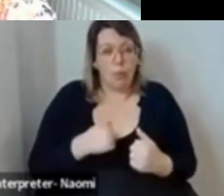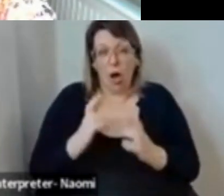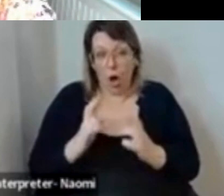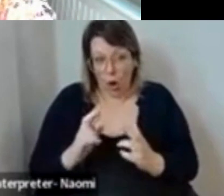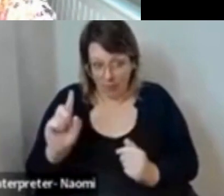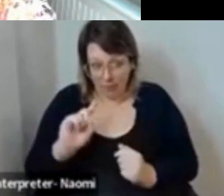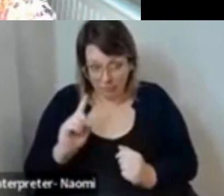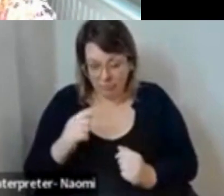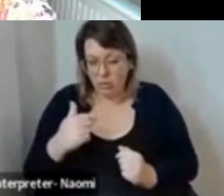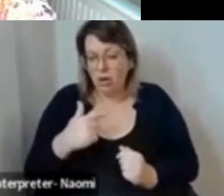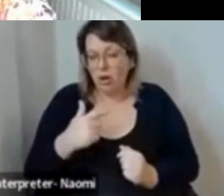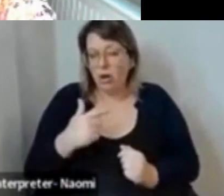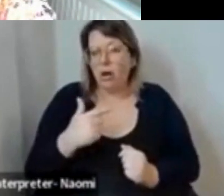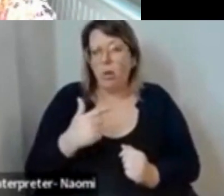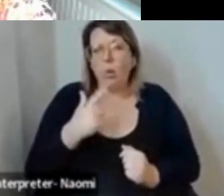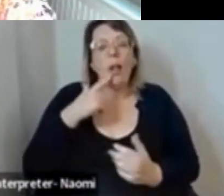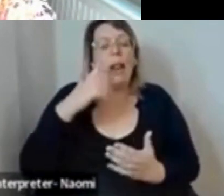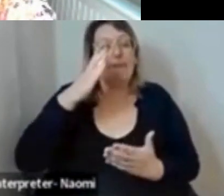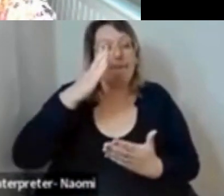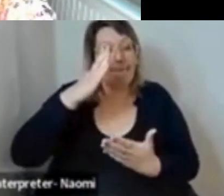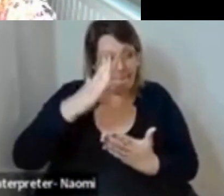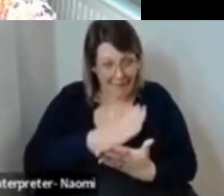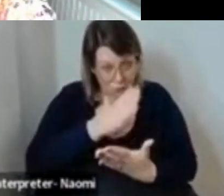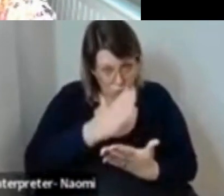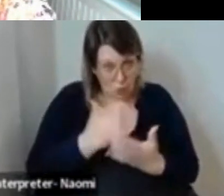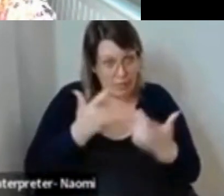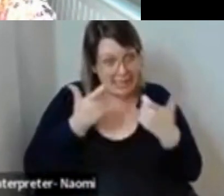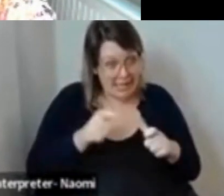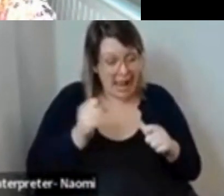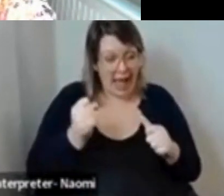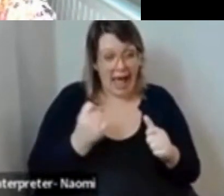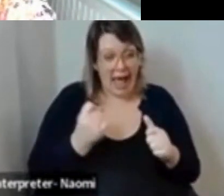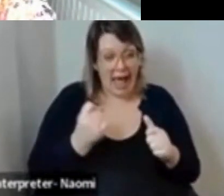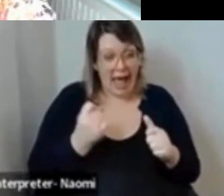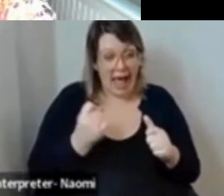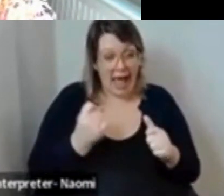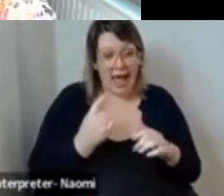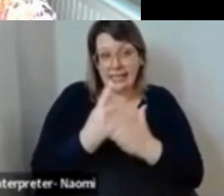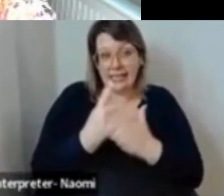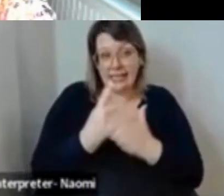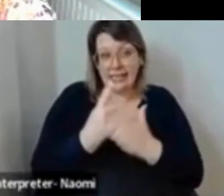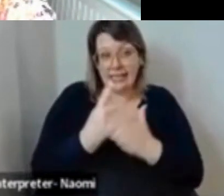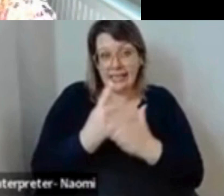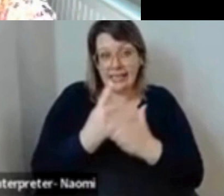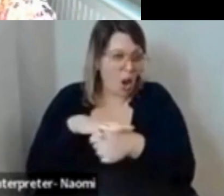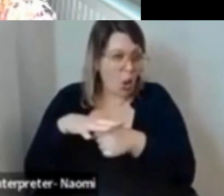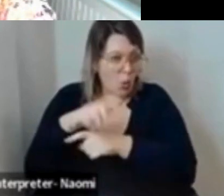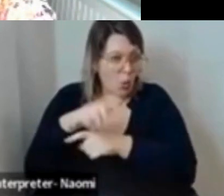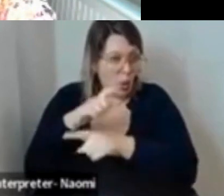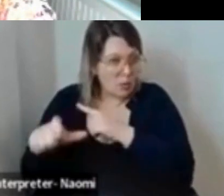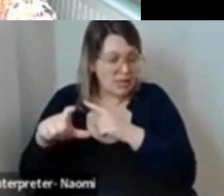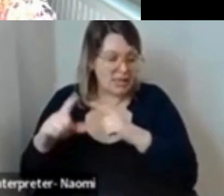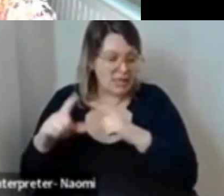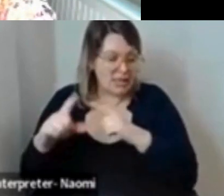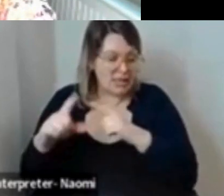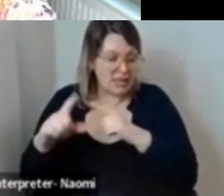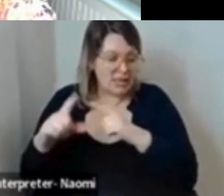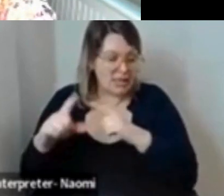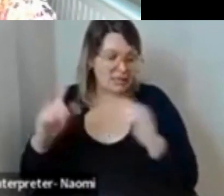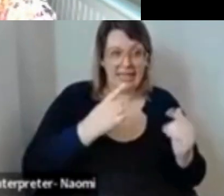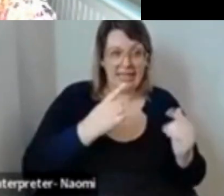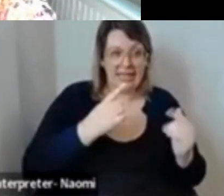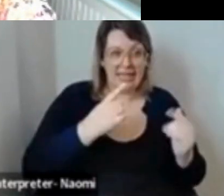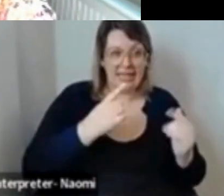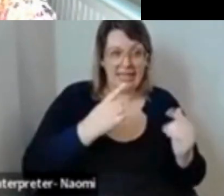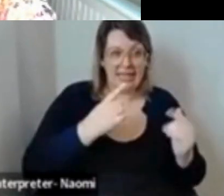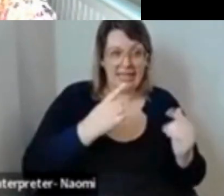we will make sure that there are still activities happening in local communities that meet the needs of those local children, young people and